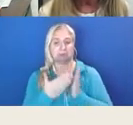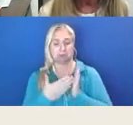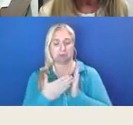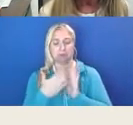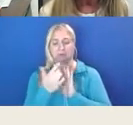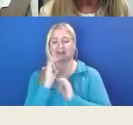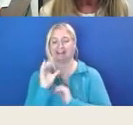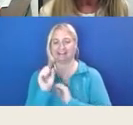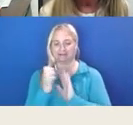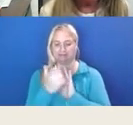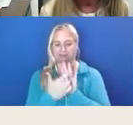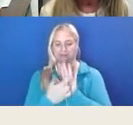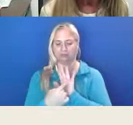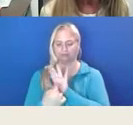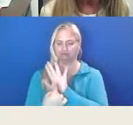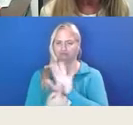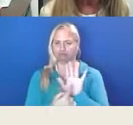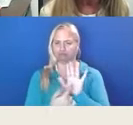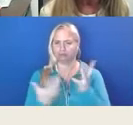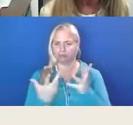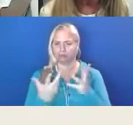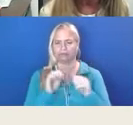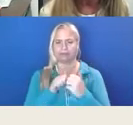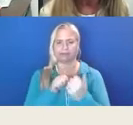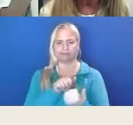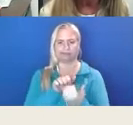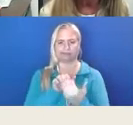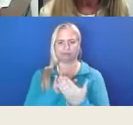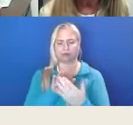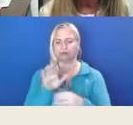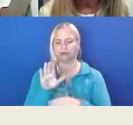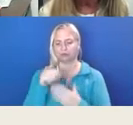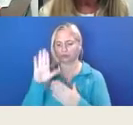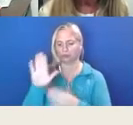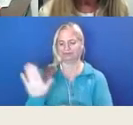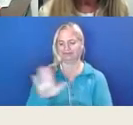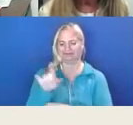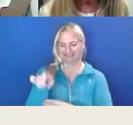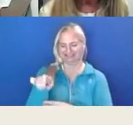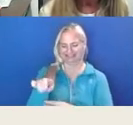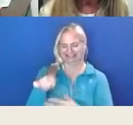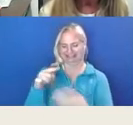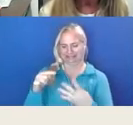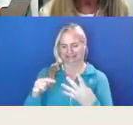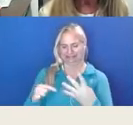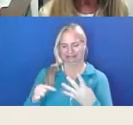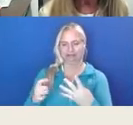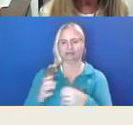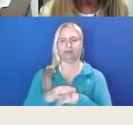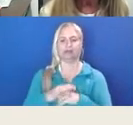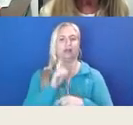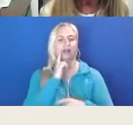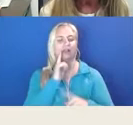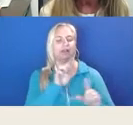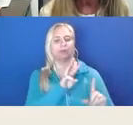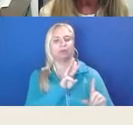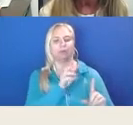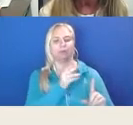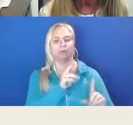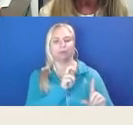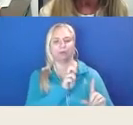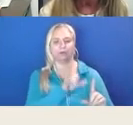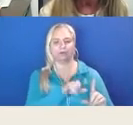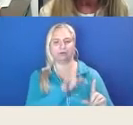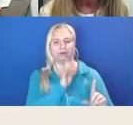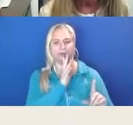how these components do address the student's needs. And then Whitney will talk about the prevention and